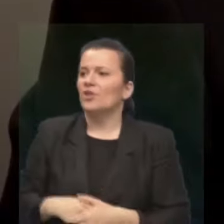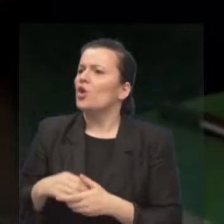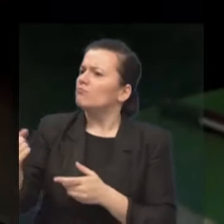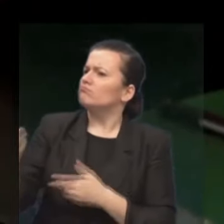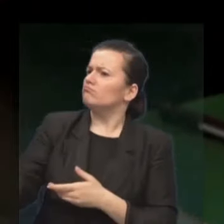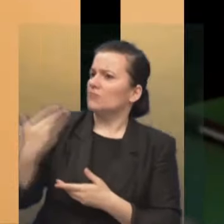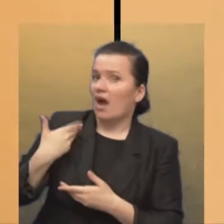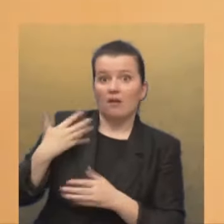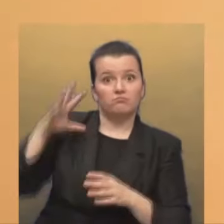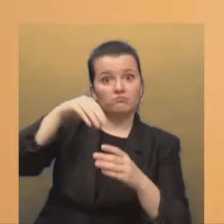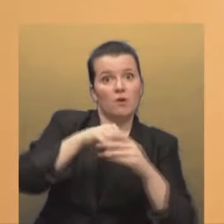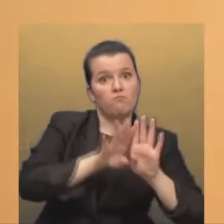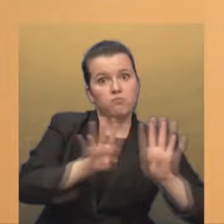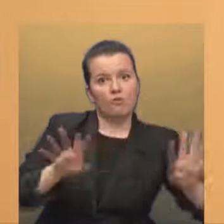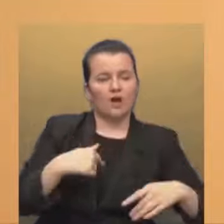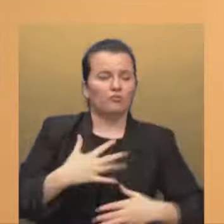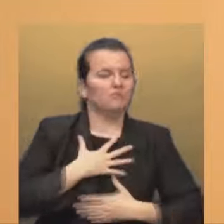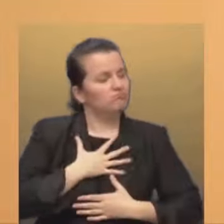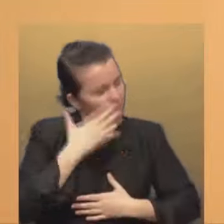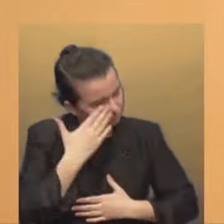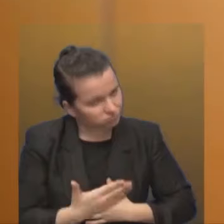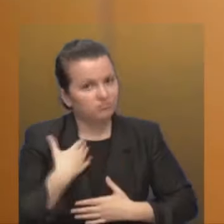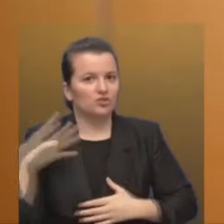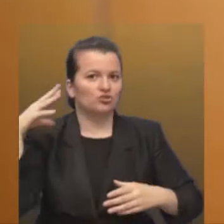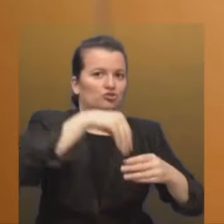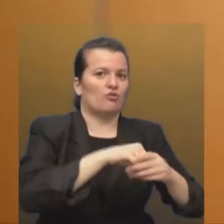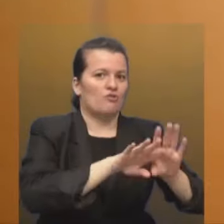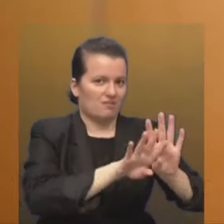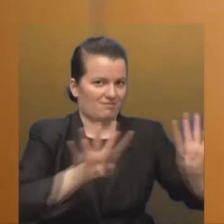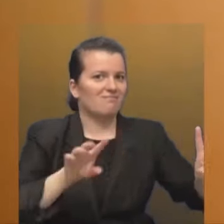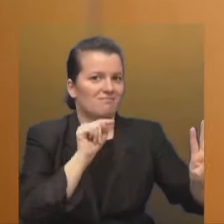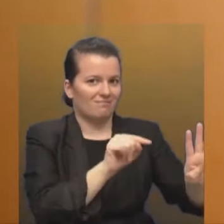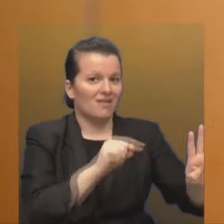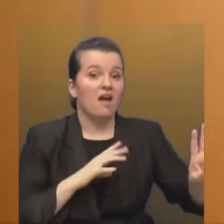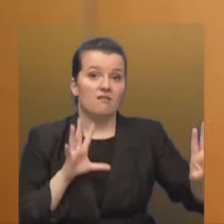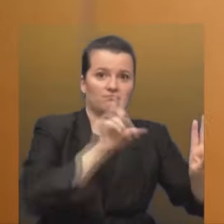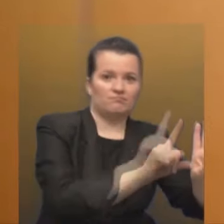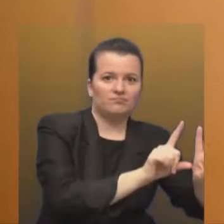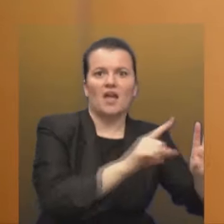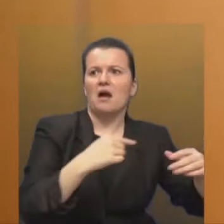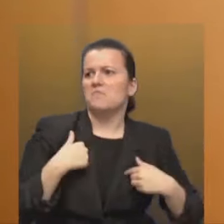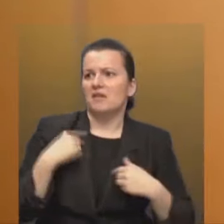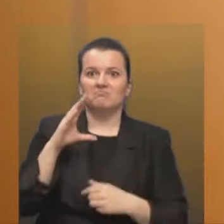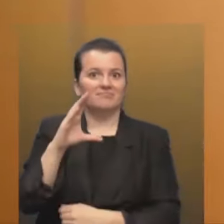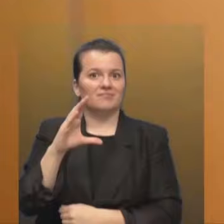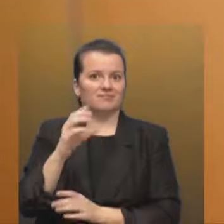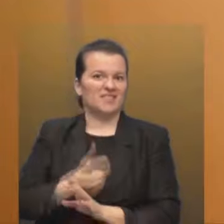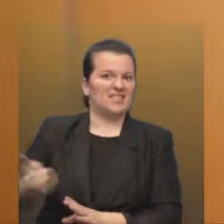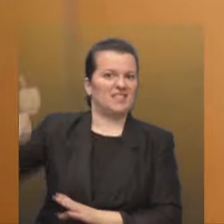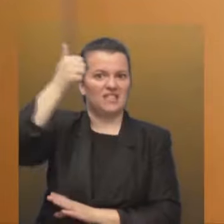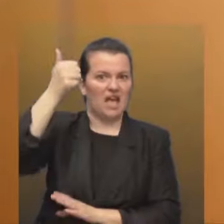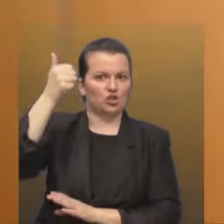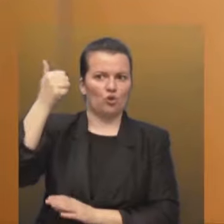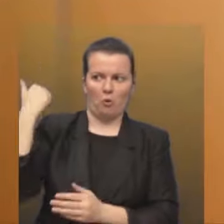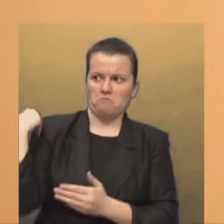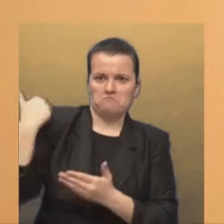delighted to join the board. I do believe that with my experience as CFO and a good knowledge of